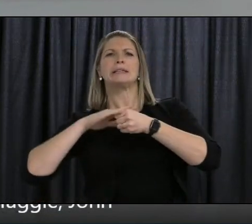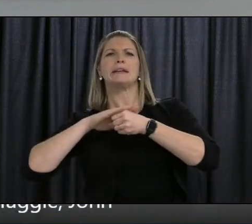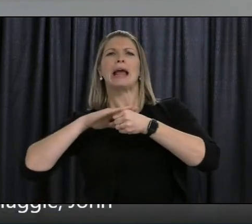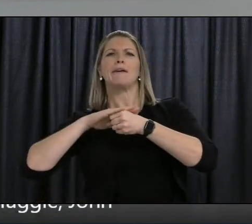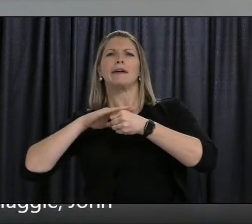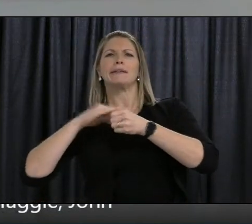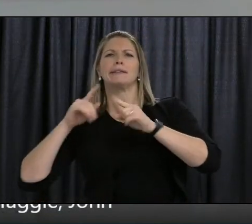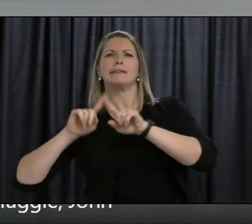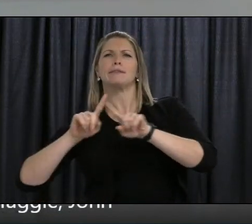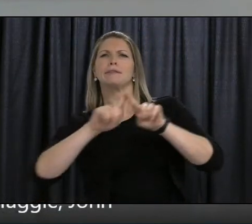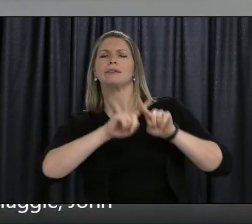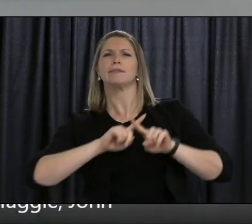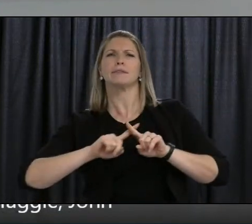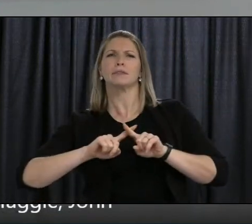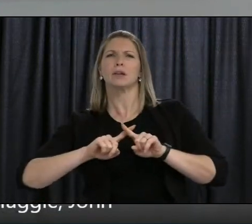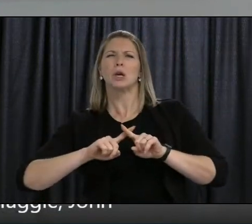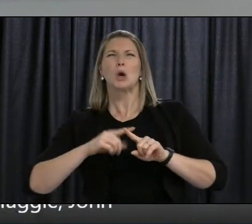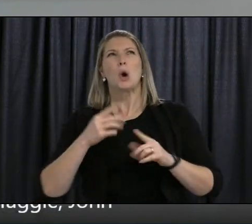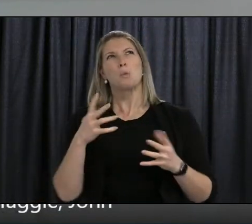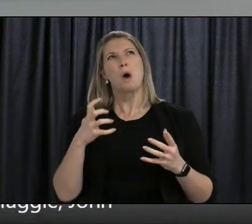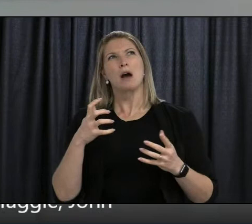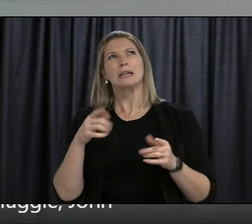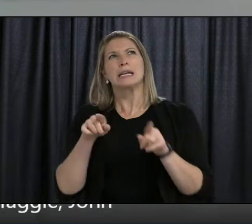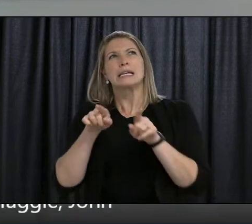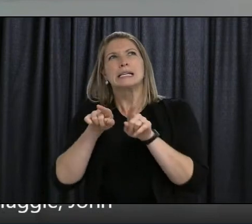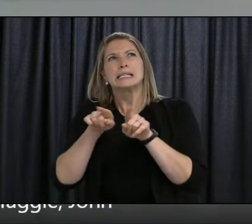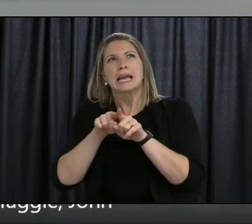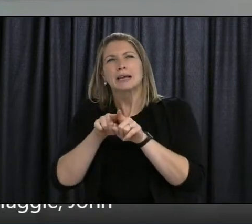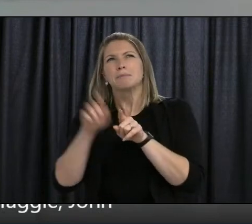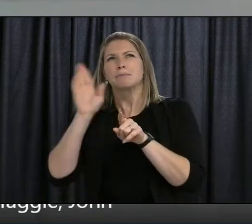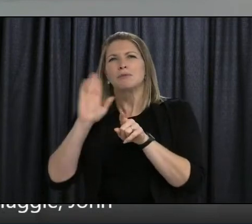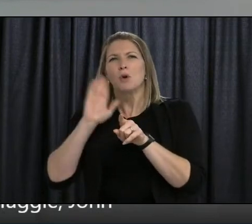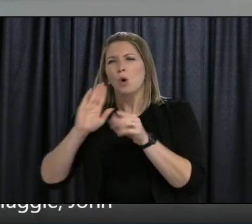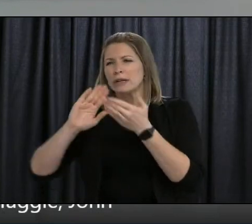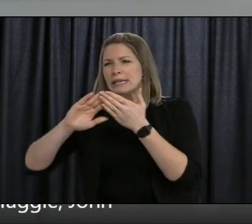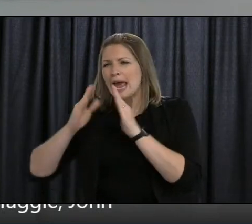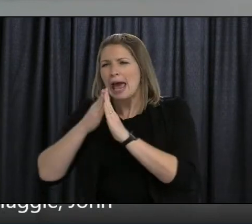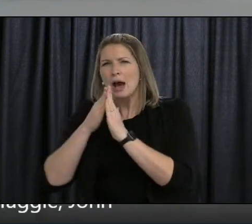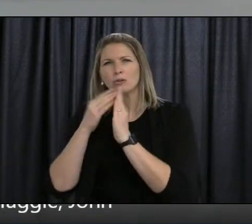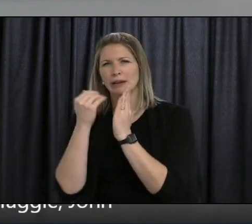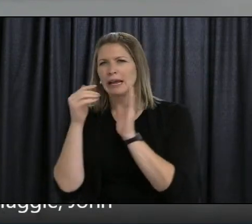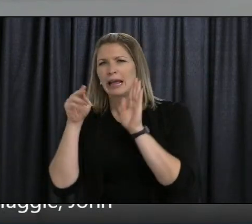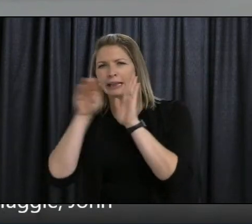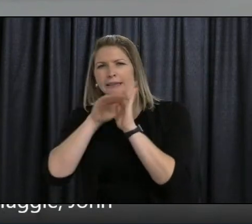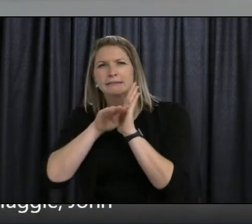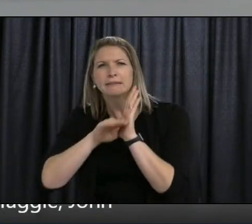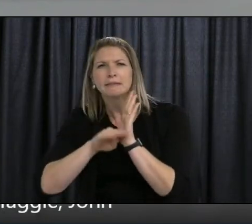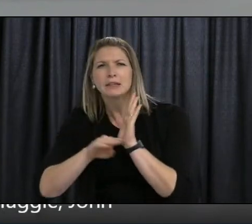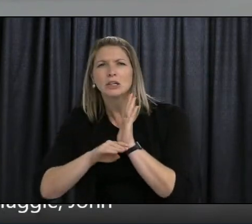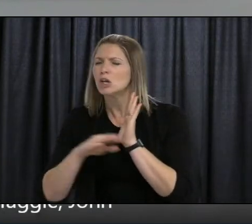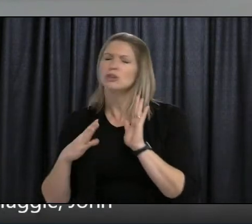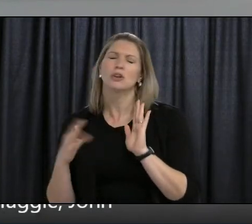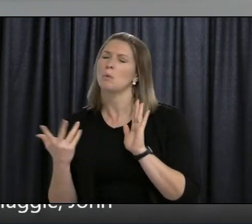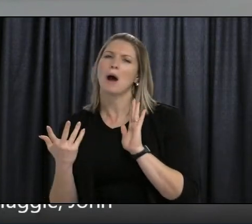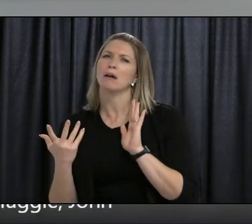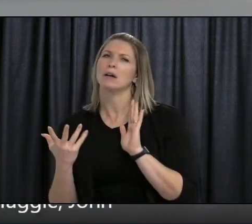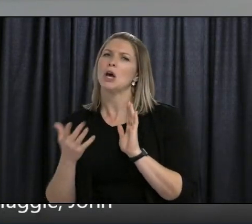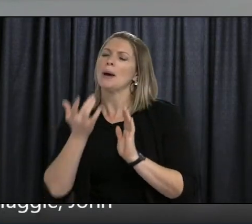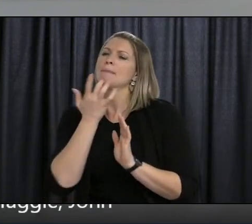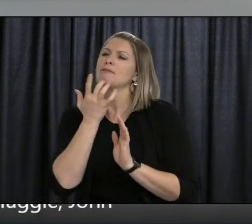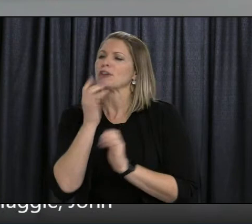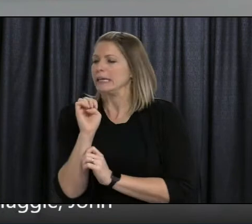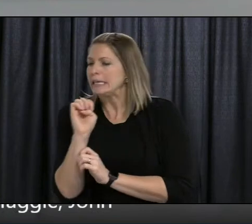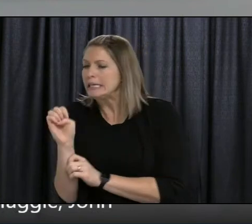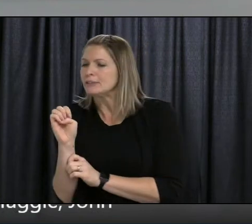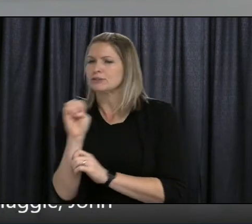preserving the degree of confidentiality and yet making the results more geographically relevant to people within this